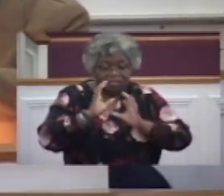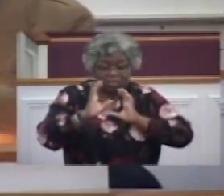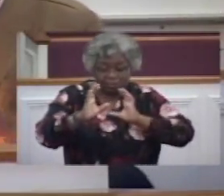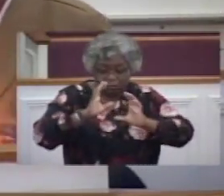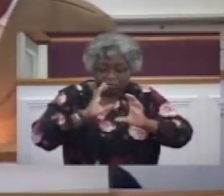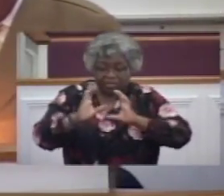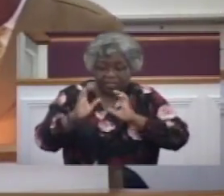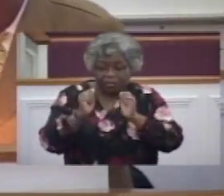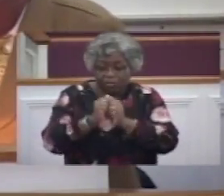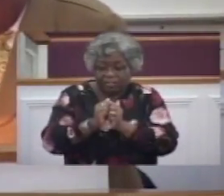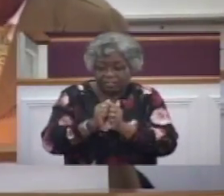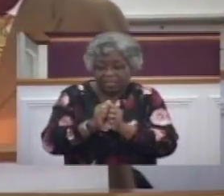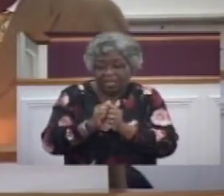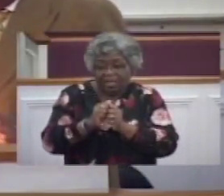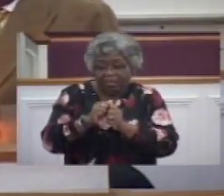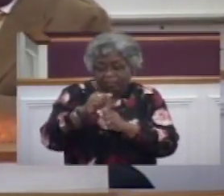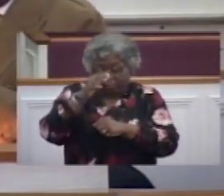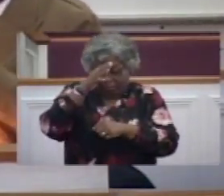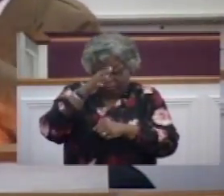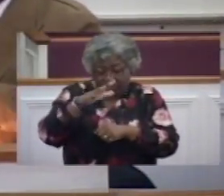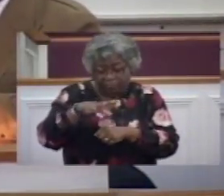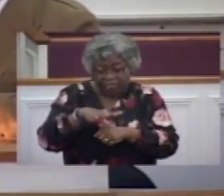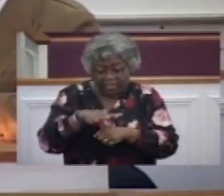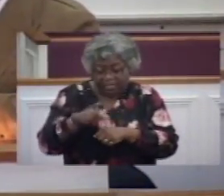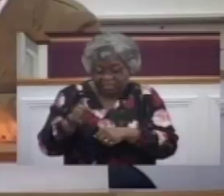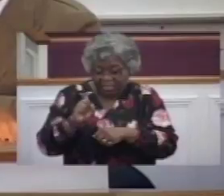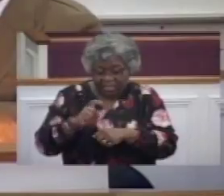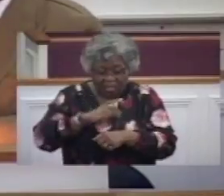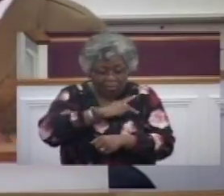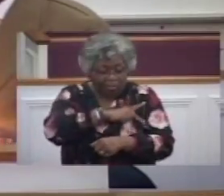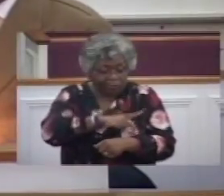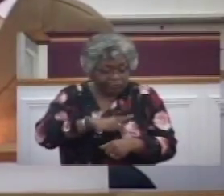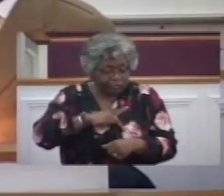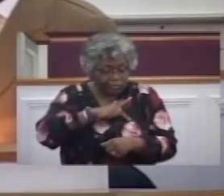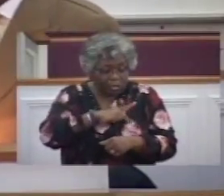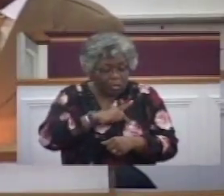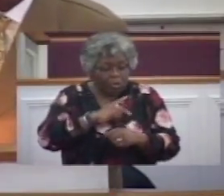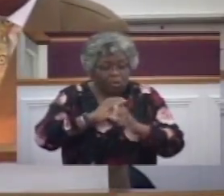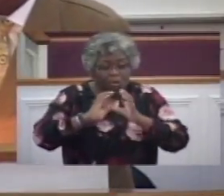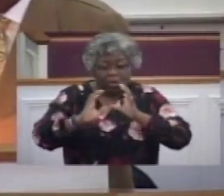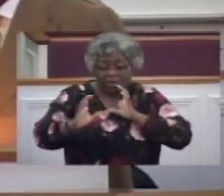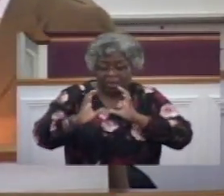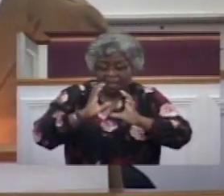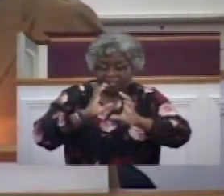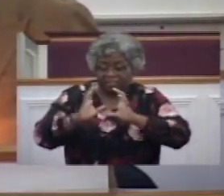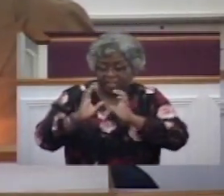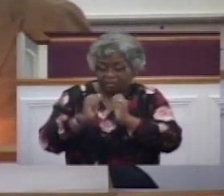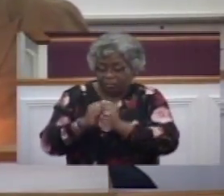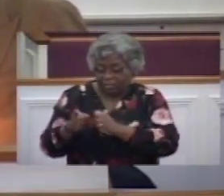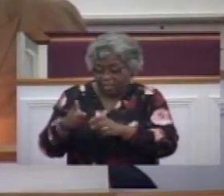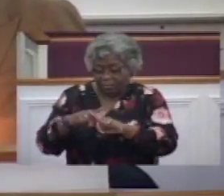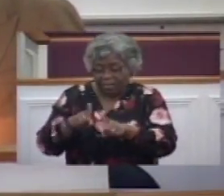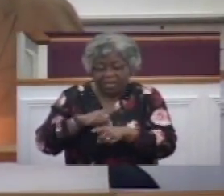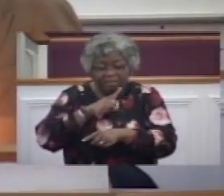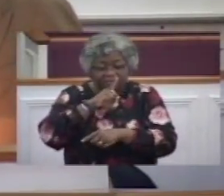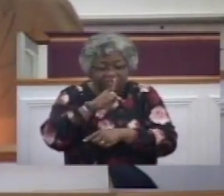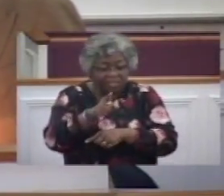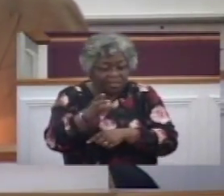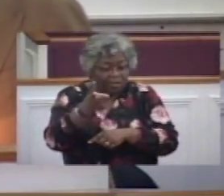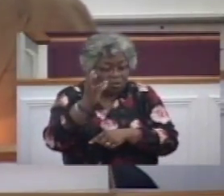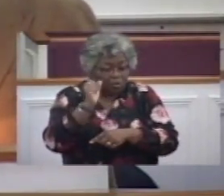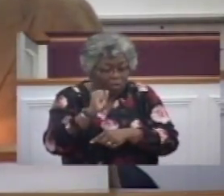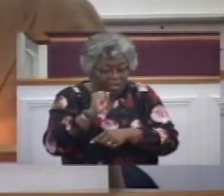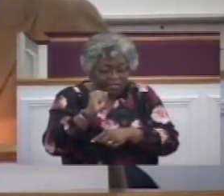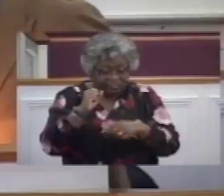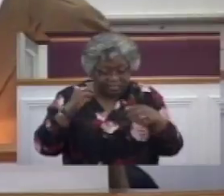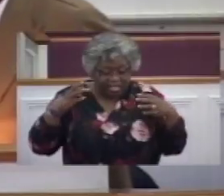communicated with man. He had a personal contact with him, but there was an